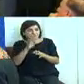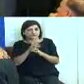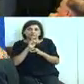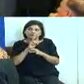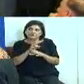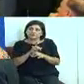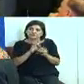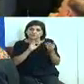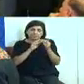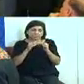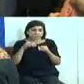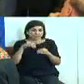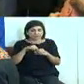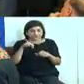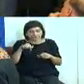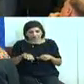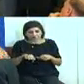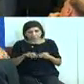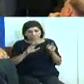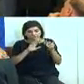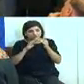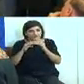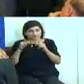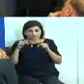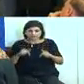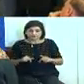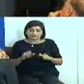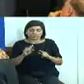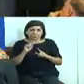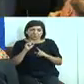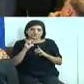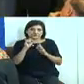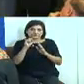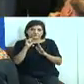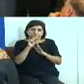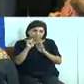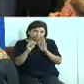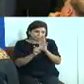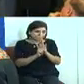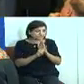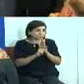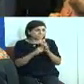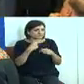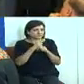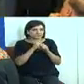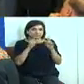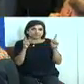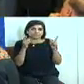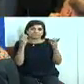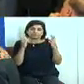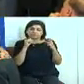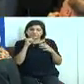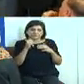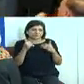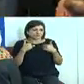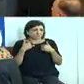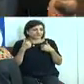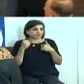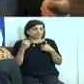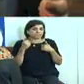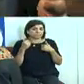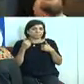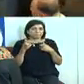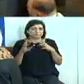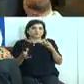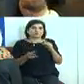this city, in this state, to make a difference where there may not be a difference otherwise. And I extend this ribbon